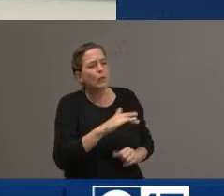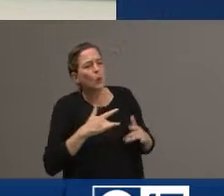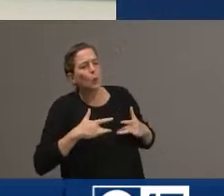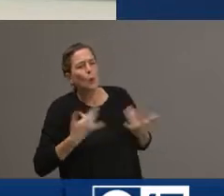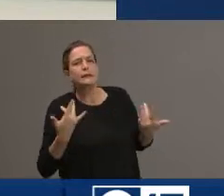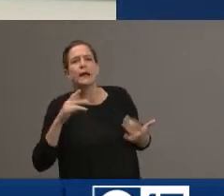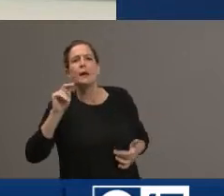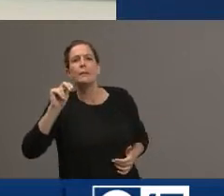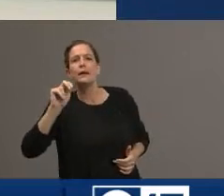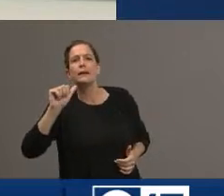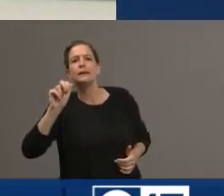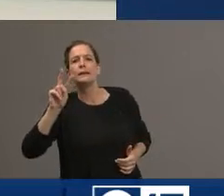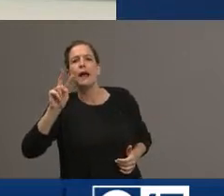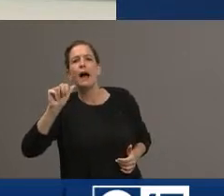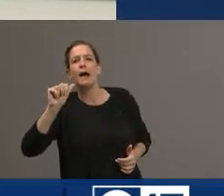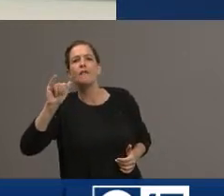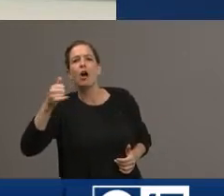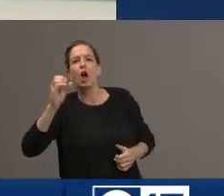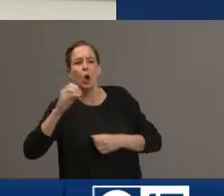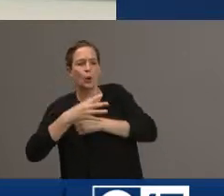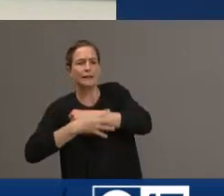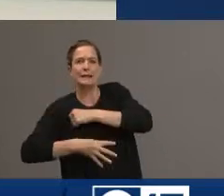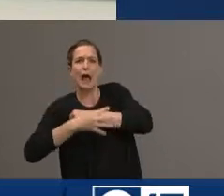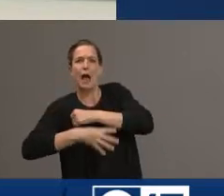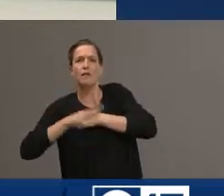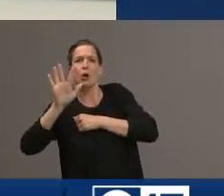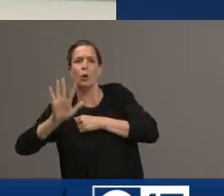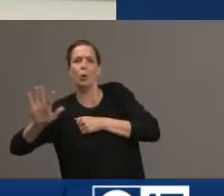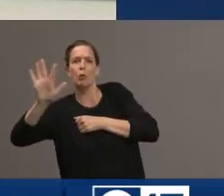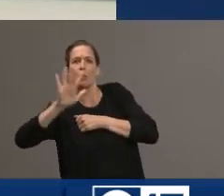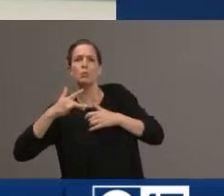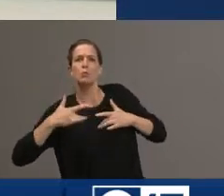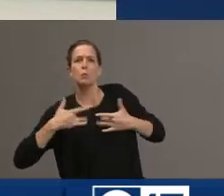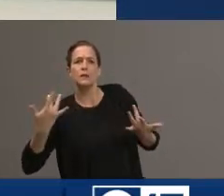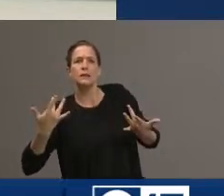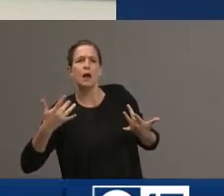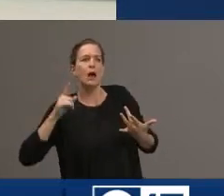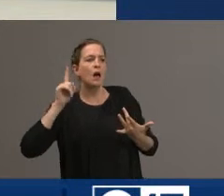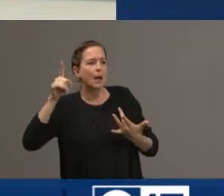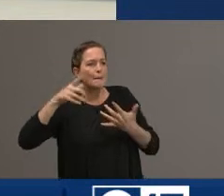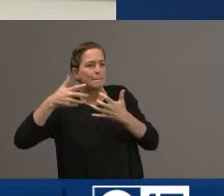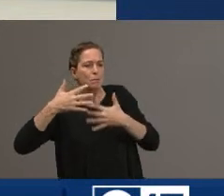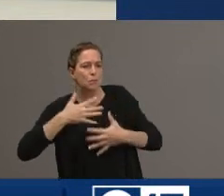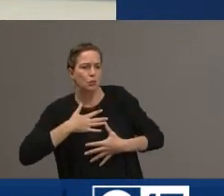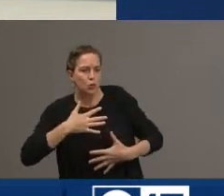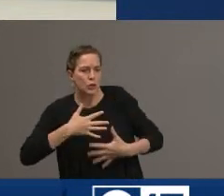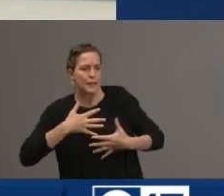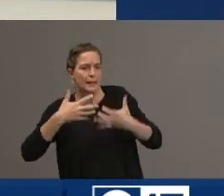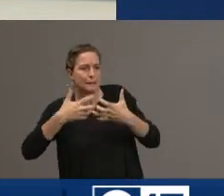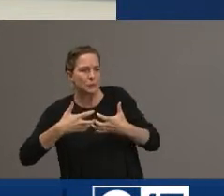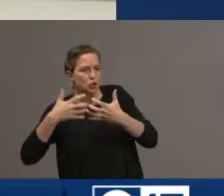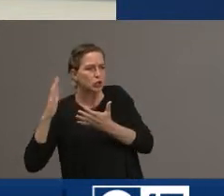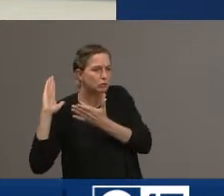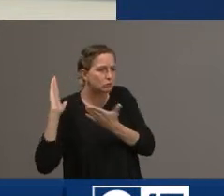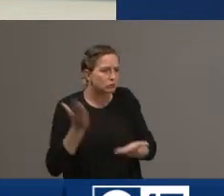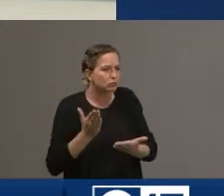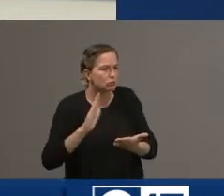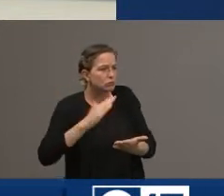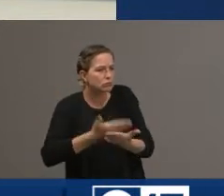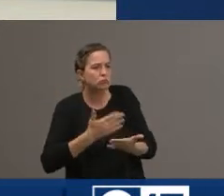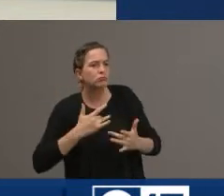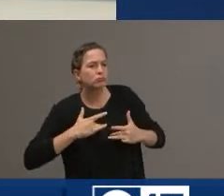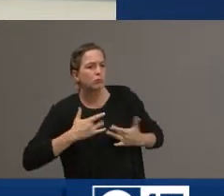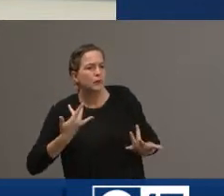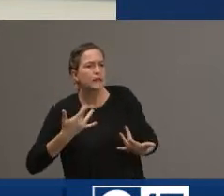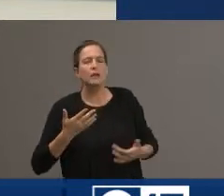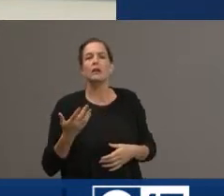resulted in 100 additional ventilators being surged to us from FEMA, and I was able to give him the facts on the ground in